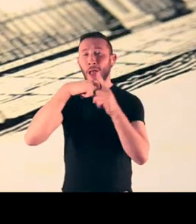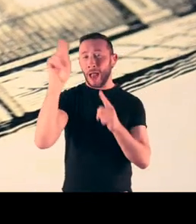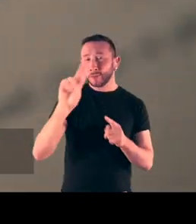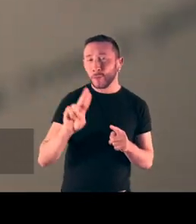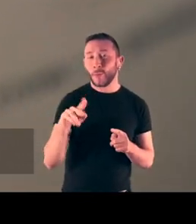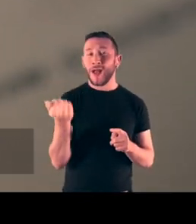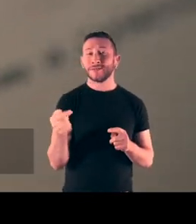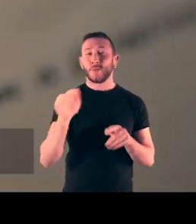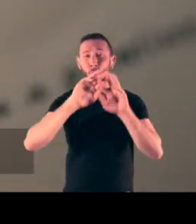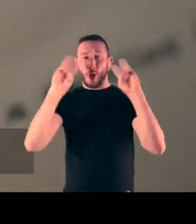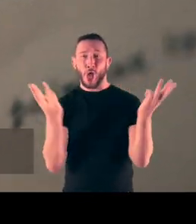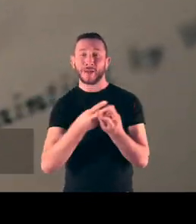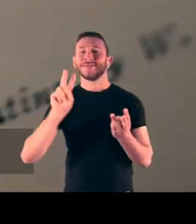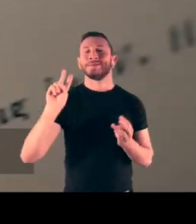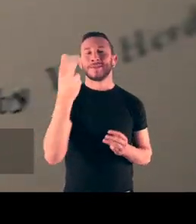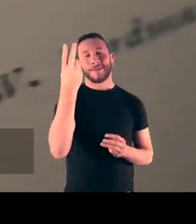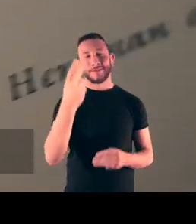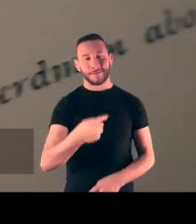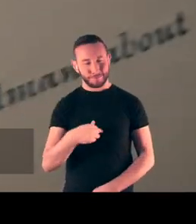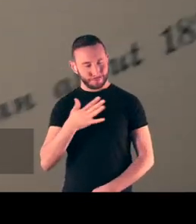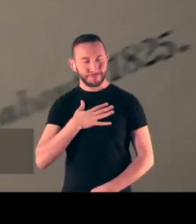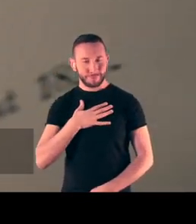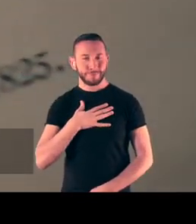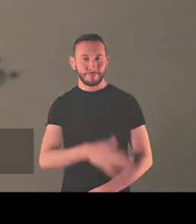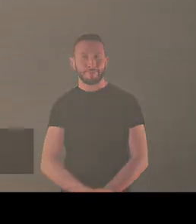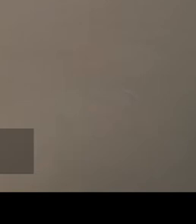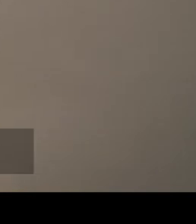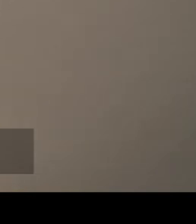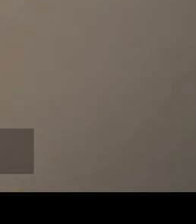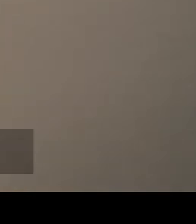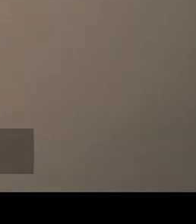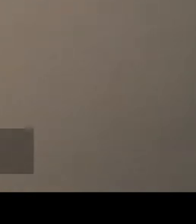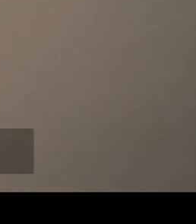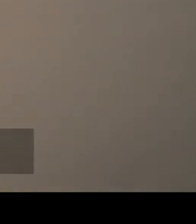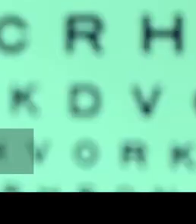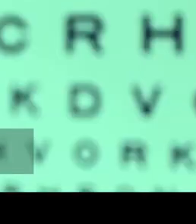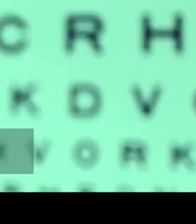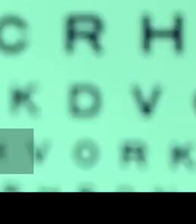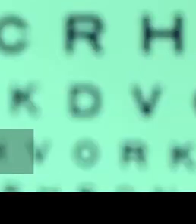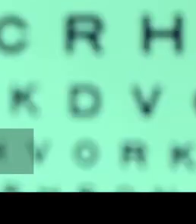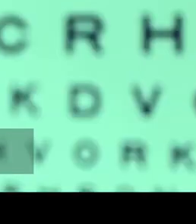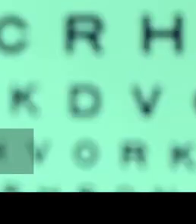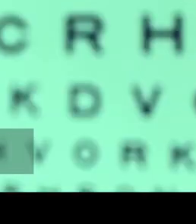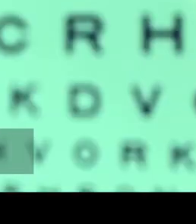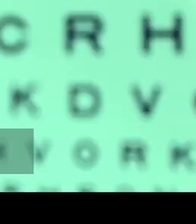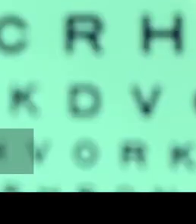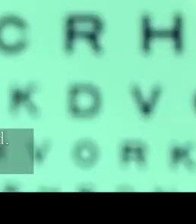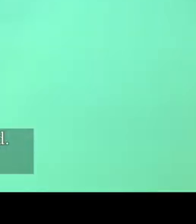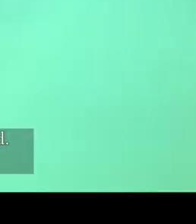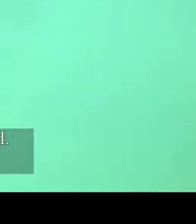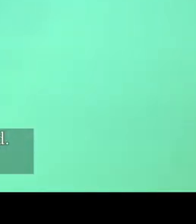building. Liverpool had the first UK blind school